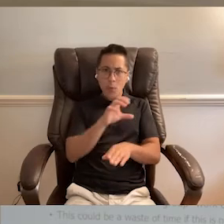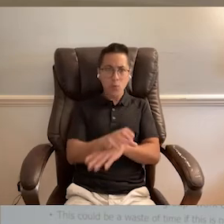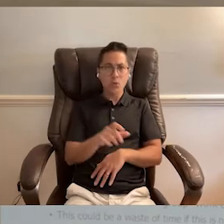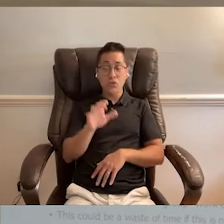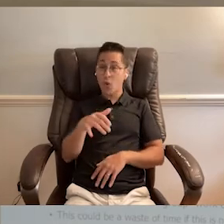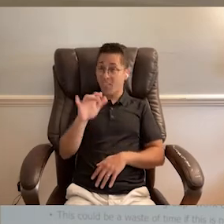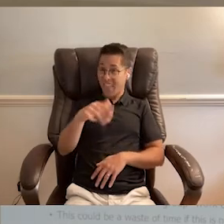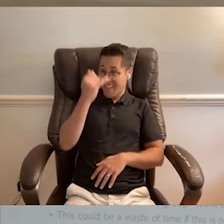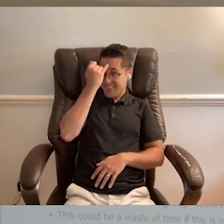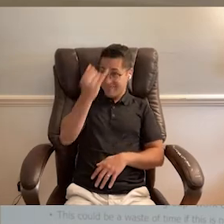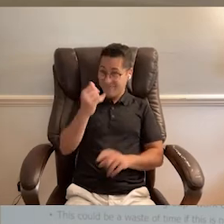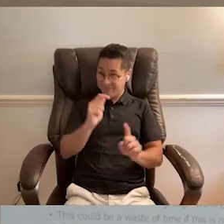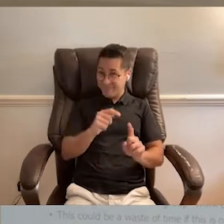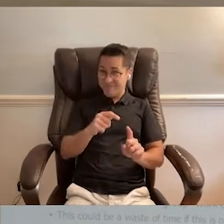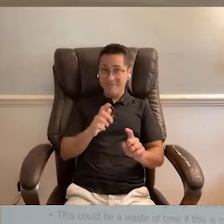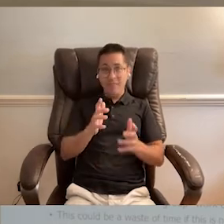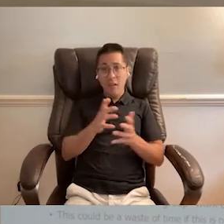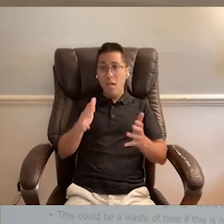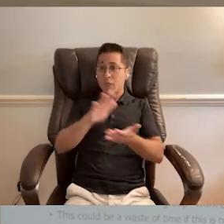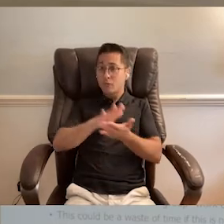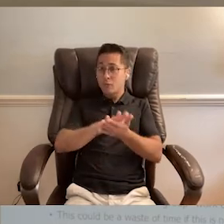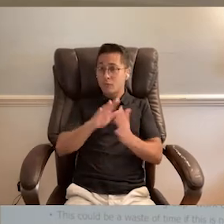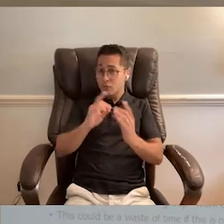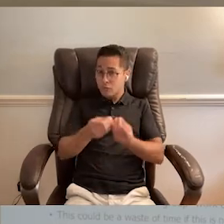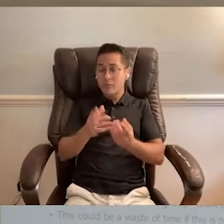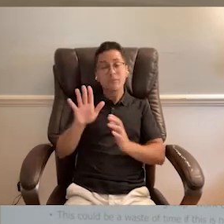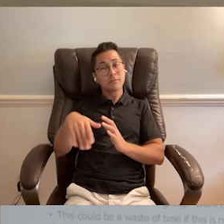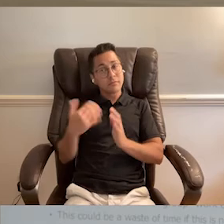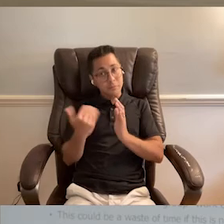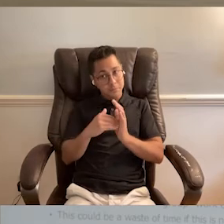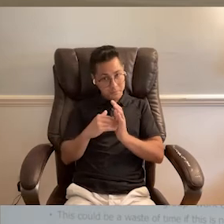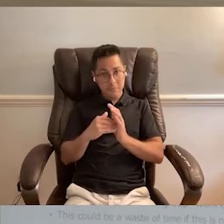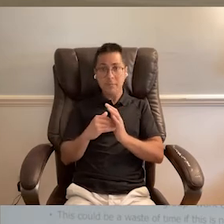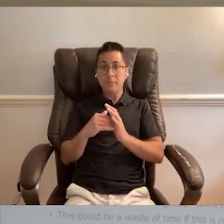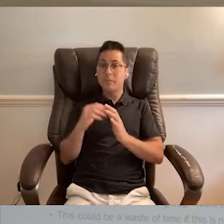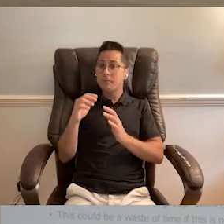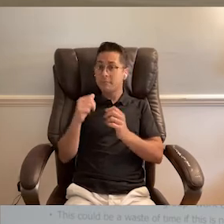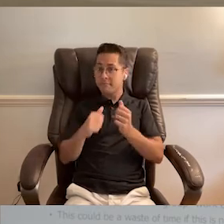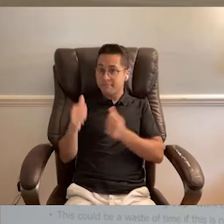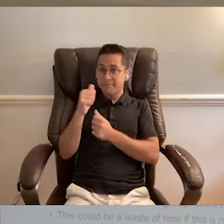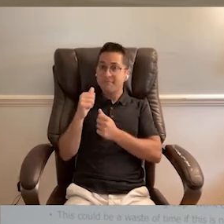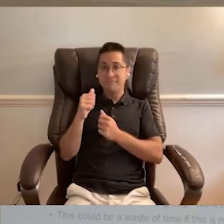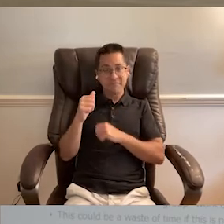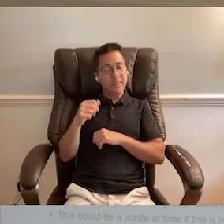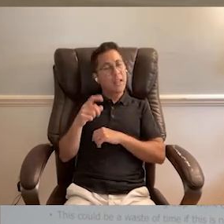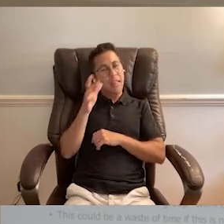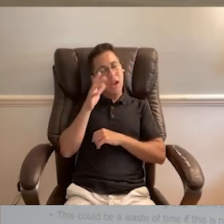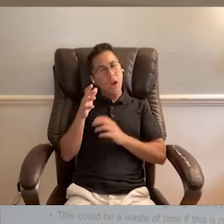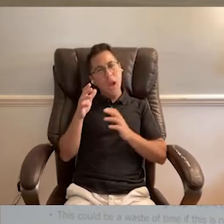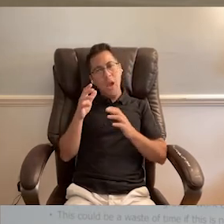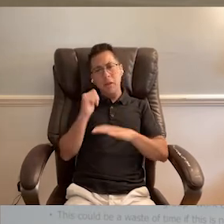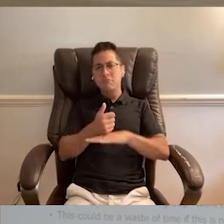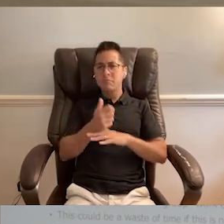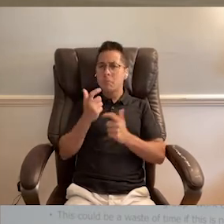a lot of school districts, again, out of administrative convenience, will do these big group things.